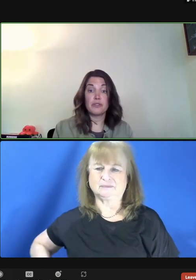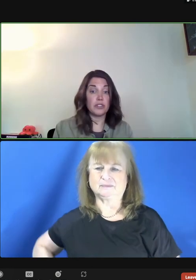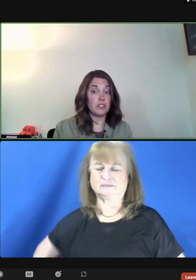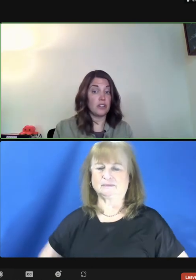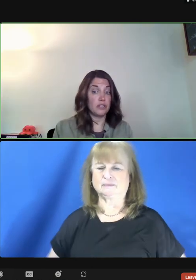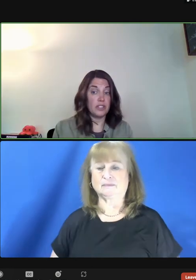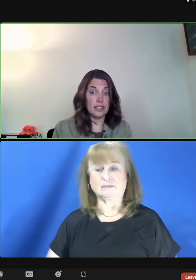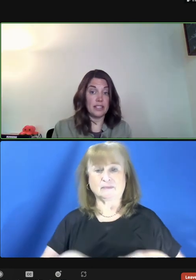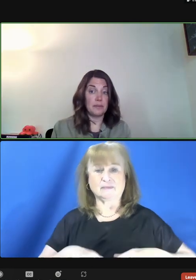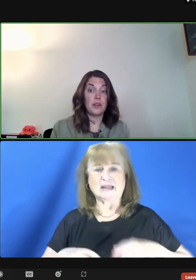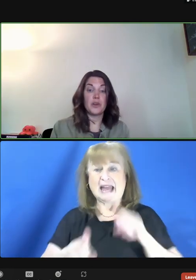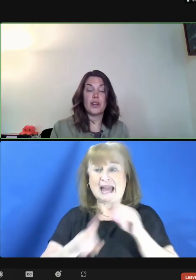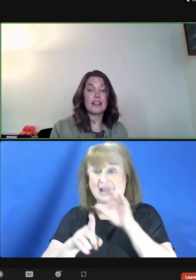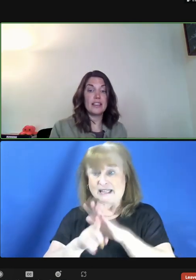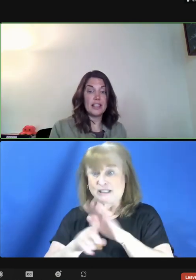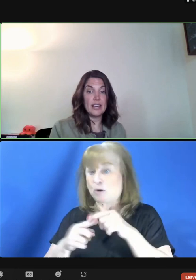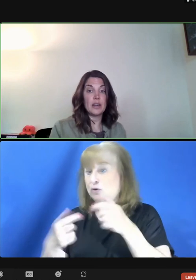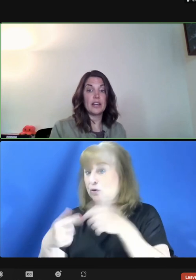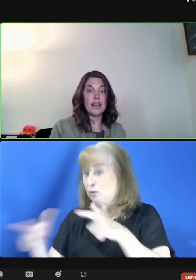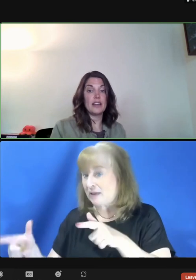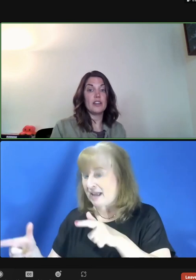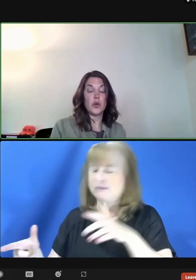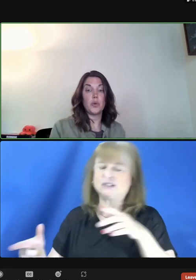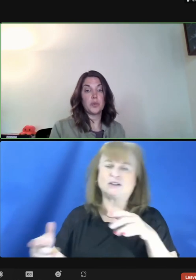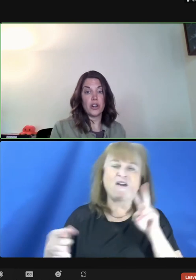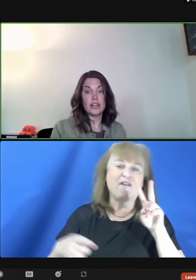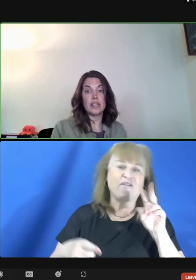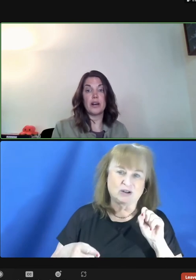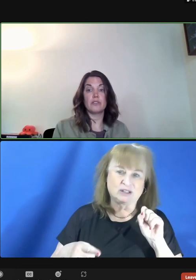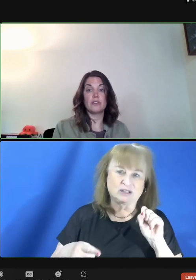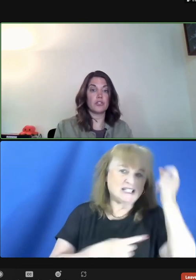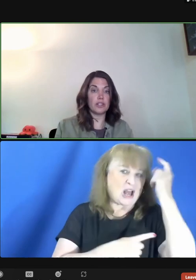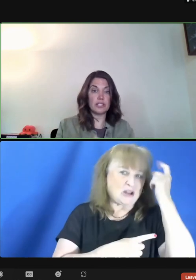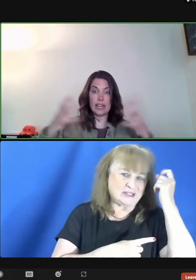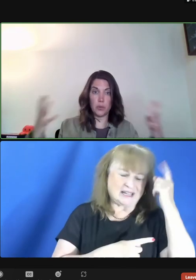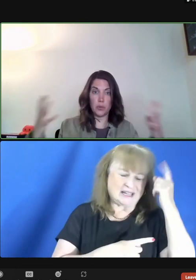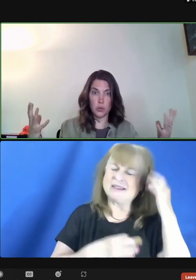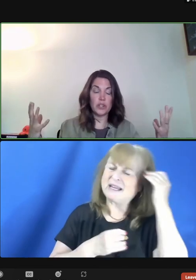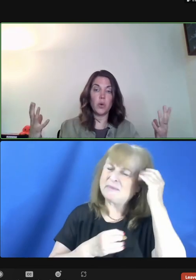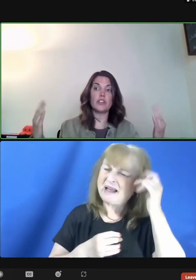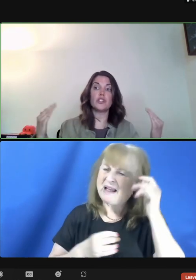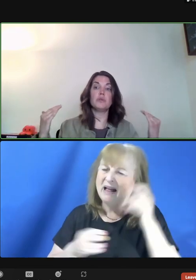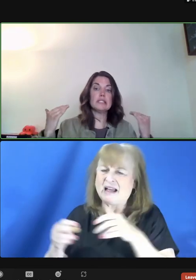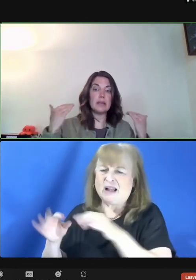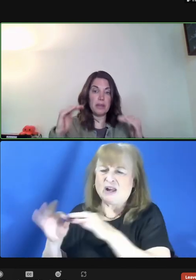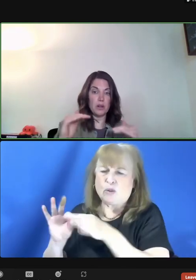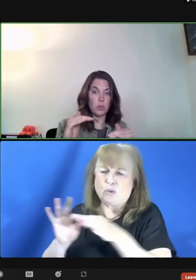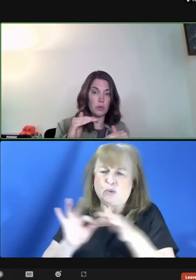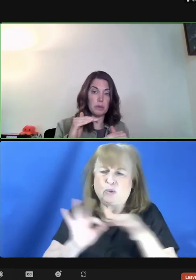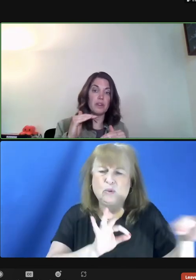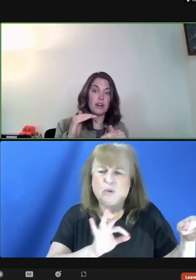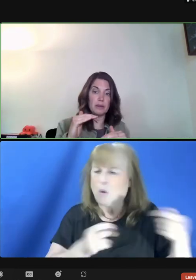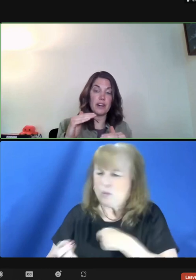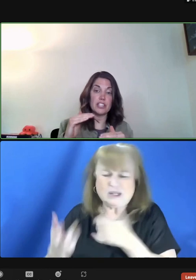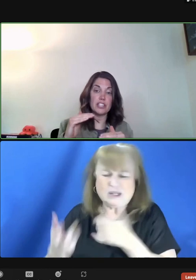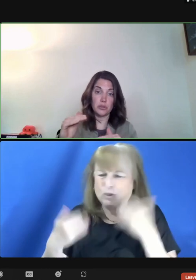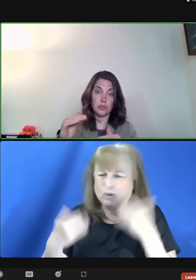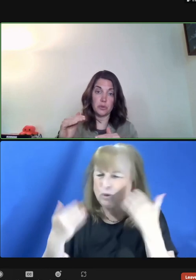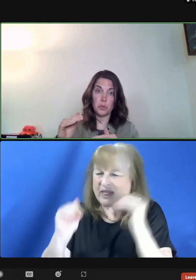Exposure to language versus understanding, right? Thinking again, when we're talking about strings of language, we don't want to limit what